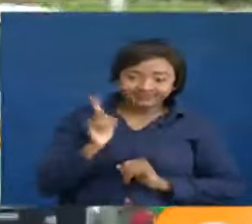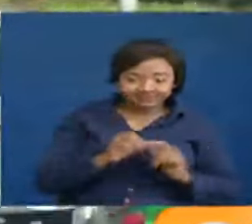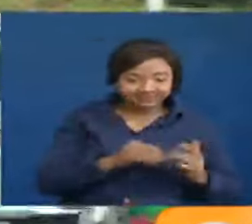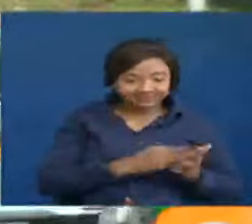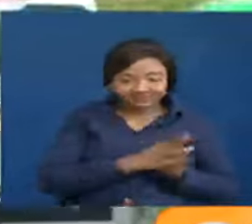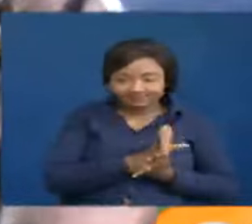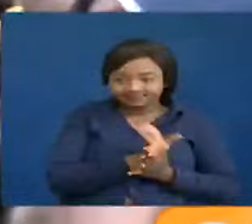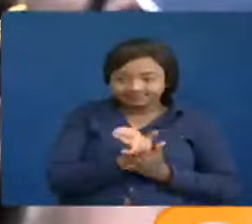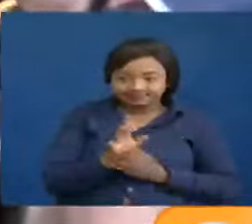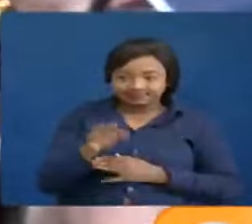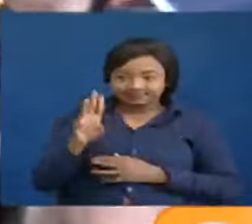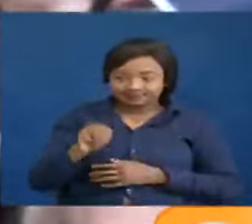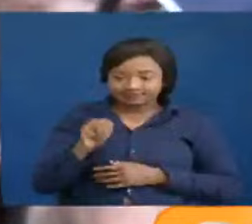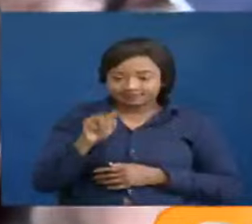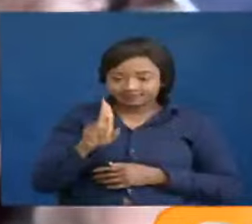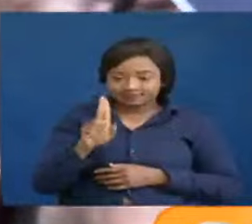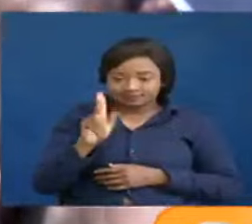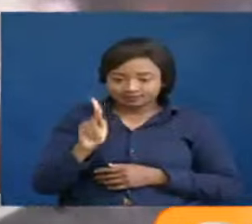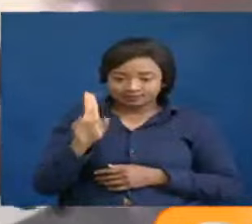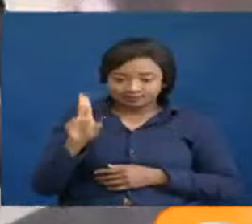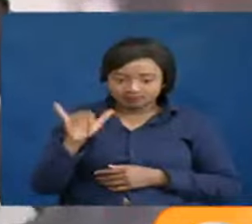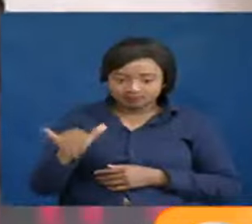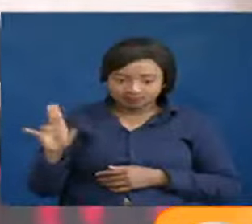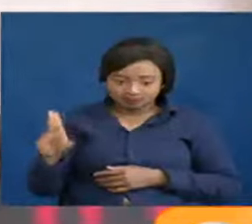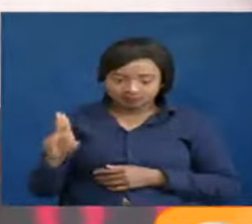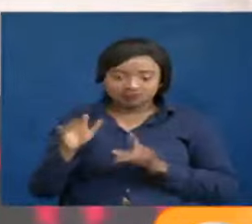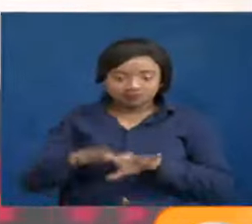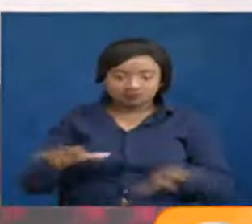to Mukuyu Market and Murang'a Town,